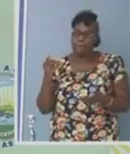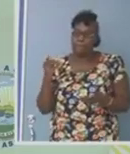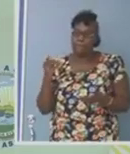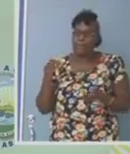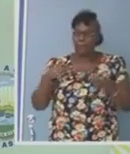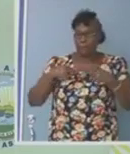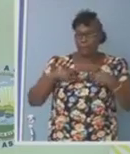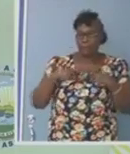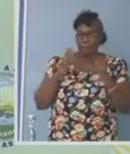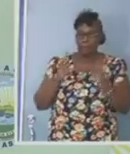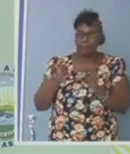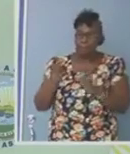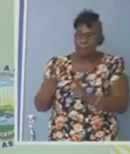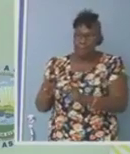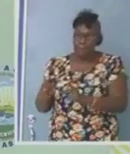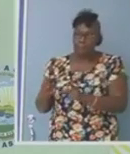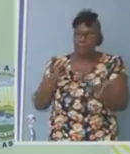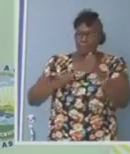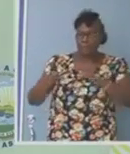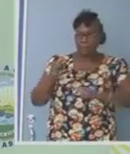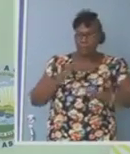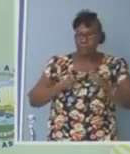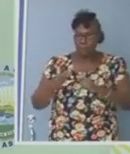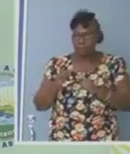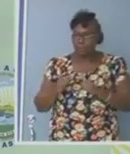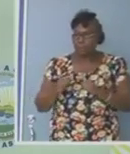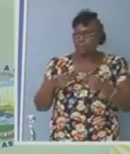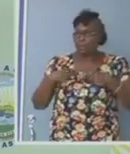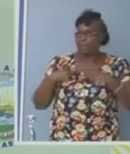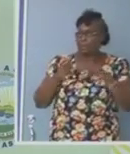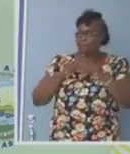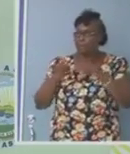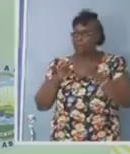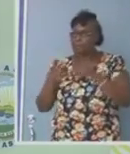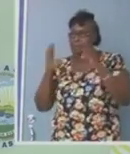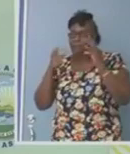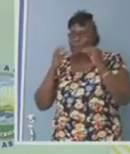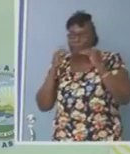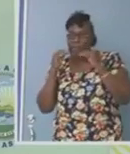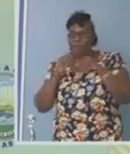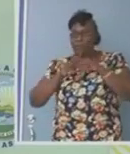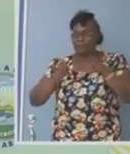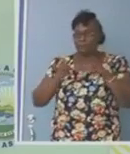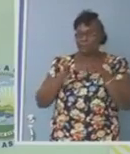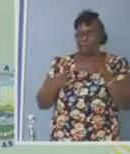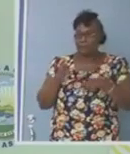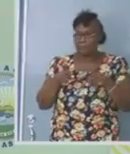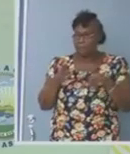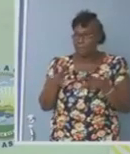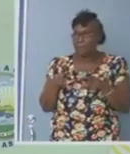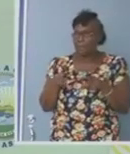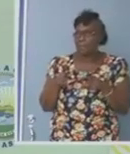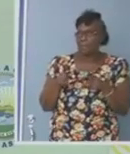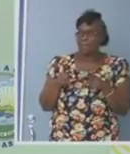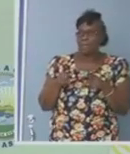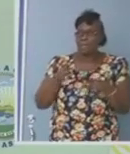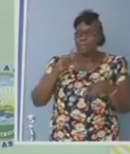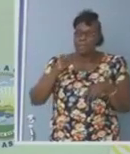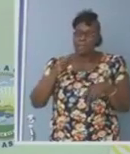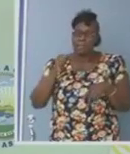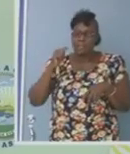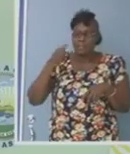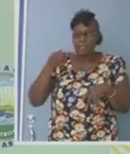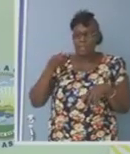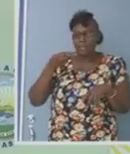plan of action. We have held ongoing meetings with stakeholders, including but not limited to TRHA,